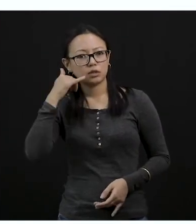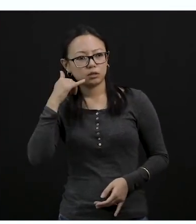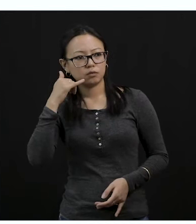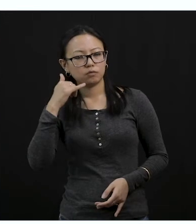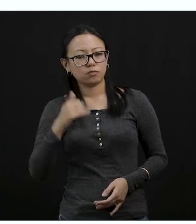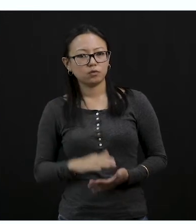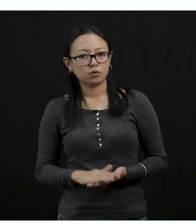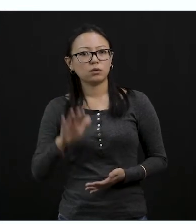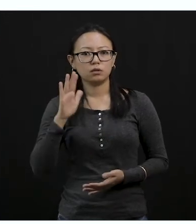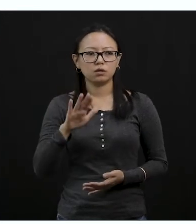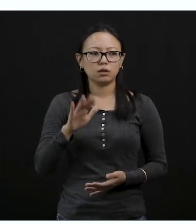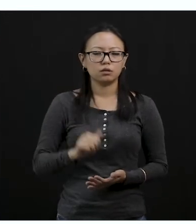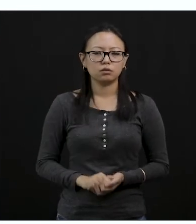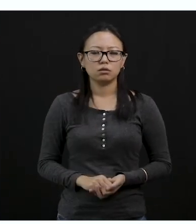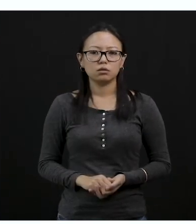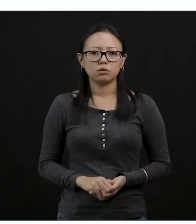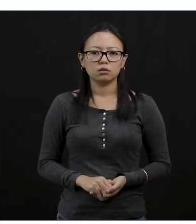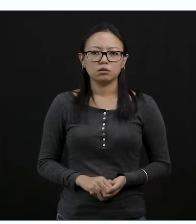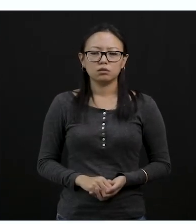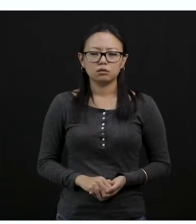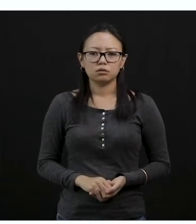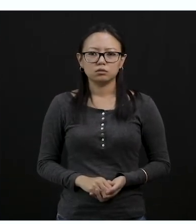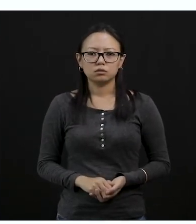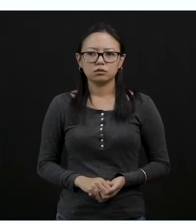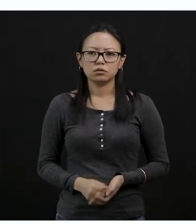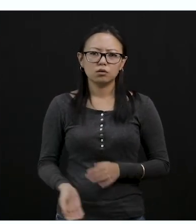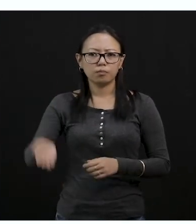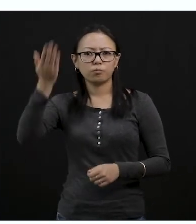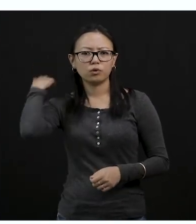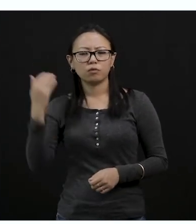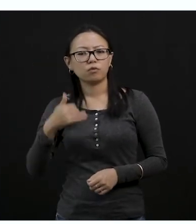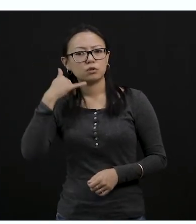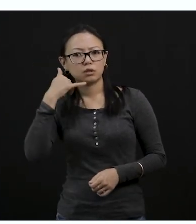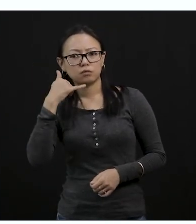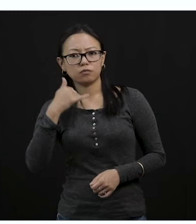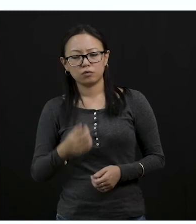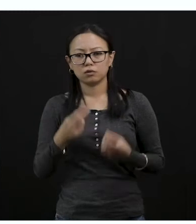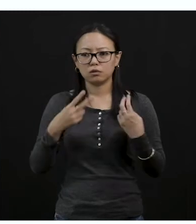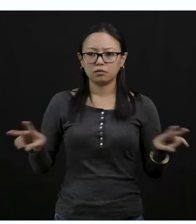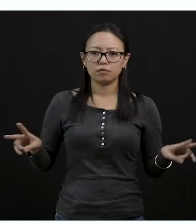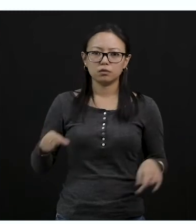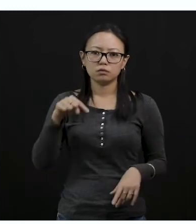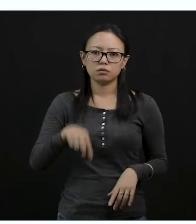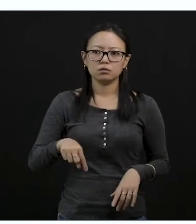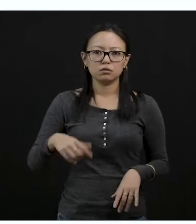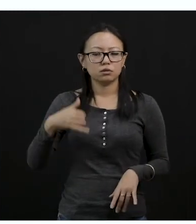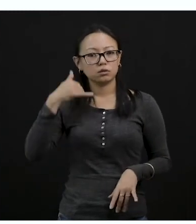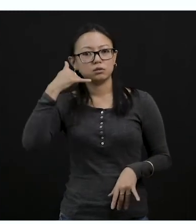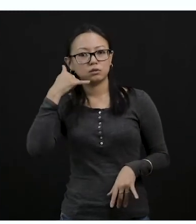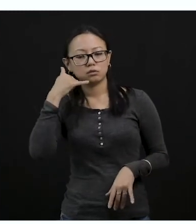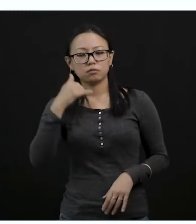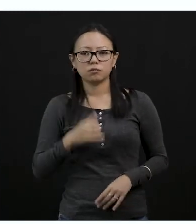However, telephones have also changed with generation, all right? Earlier, we had telephones where we can only dial